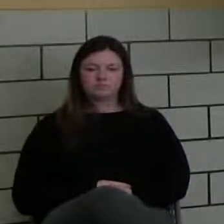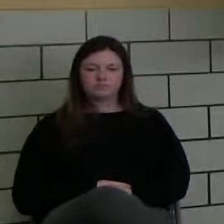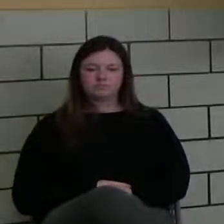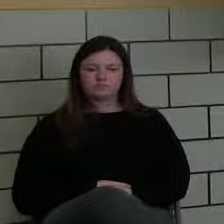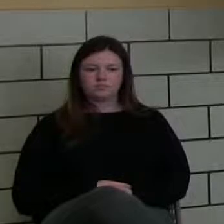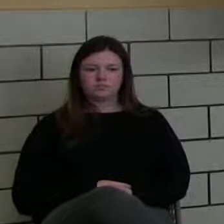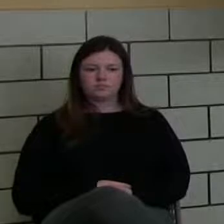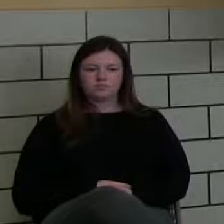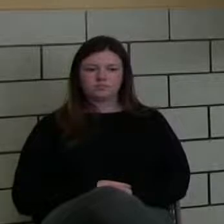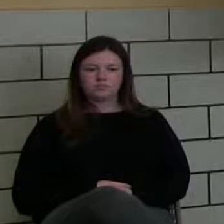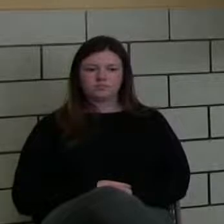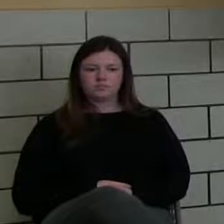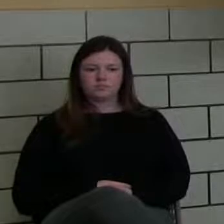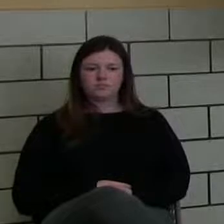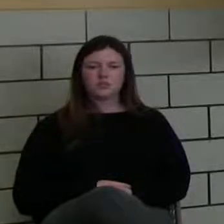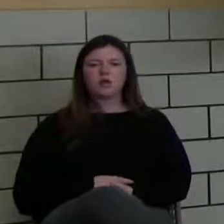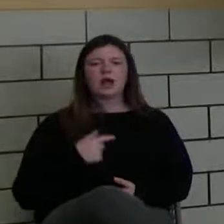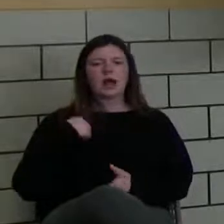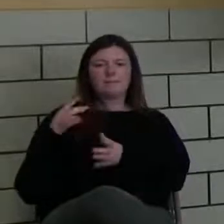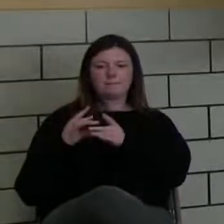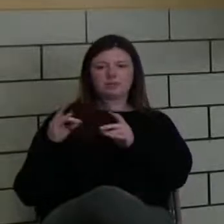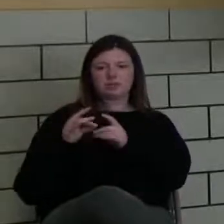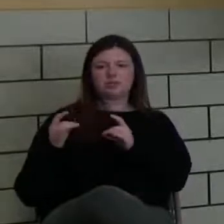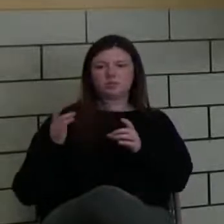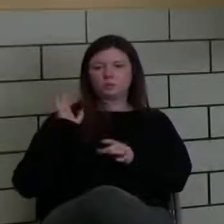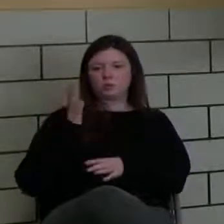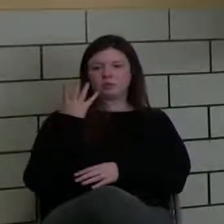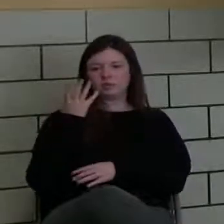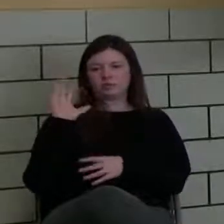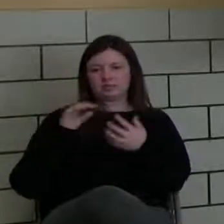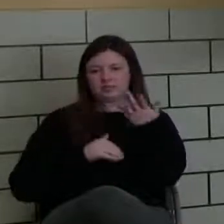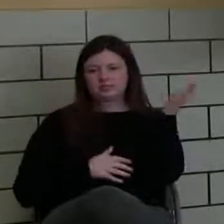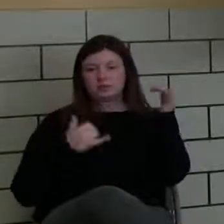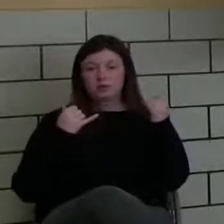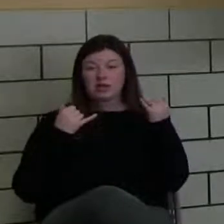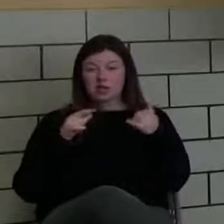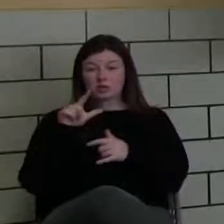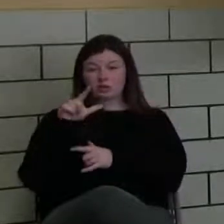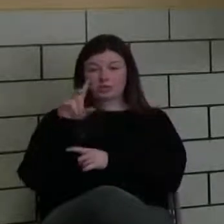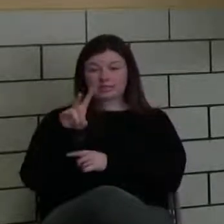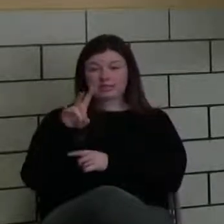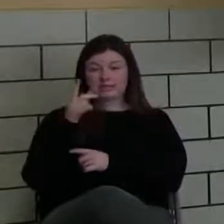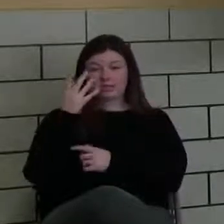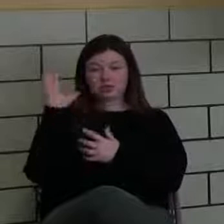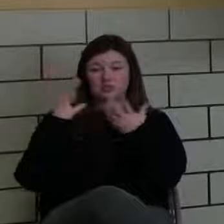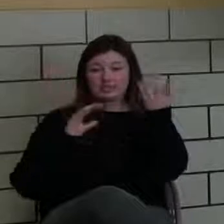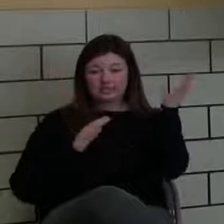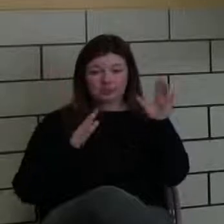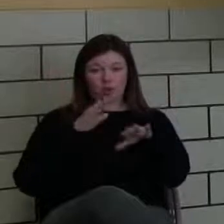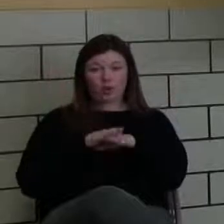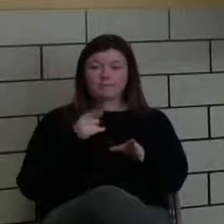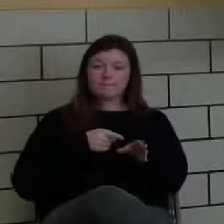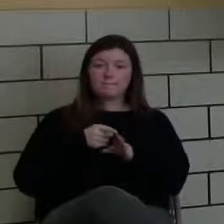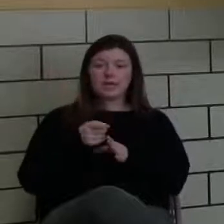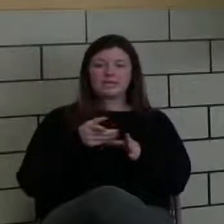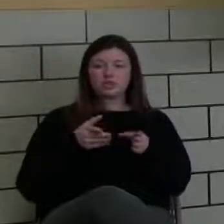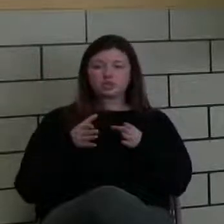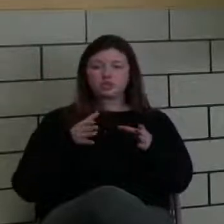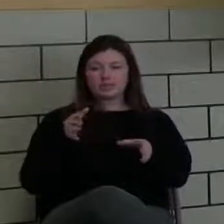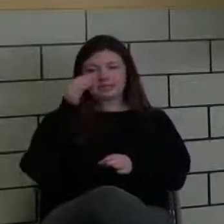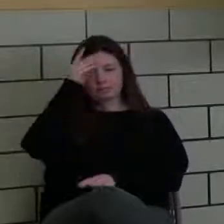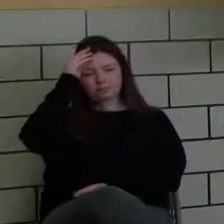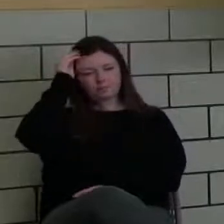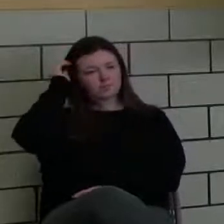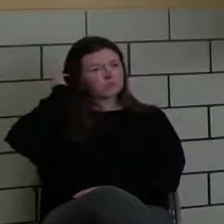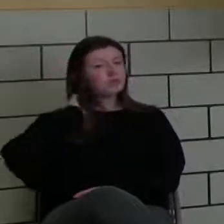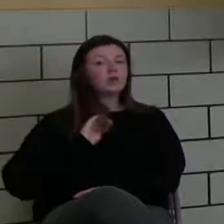So tree canopies, I mentioned there'll be trees out there. Right now there's 27 trees out there along Main Street, none